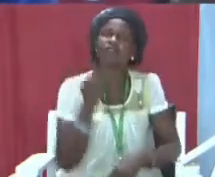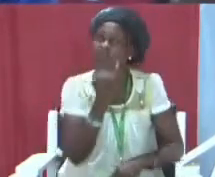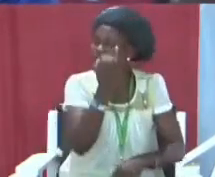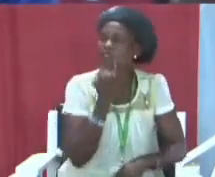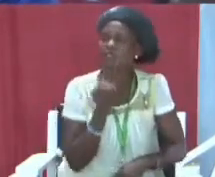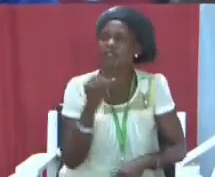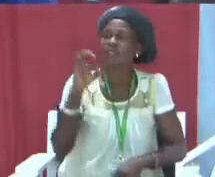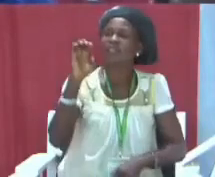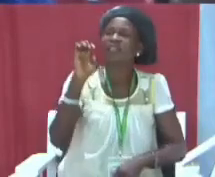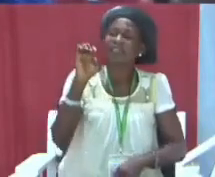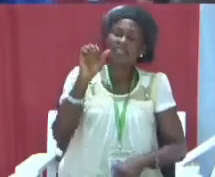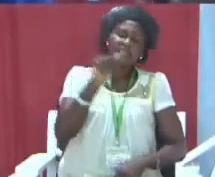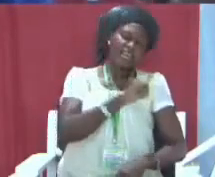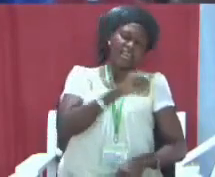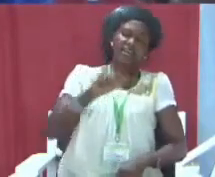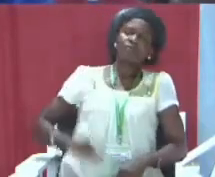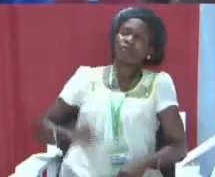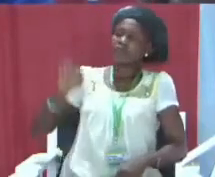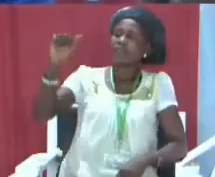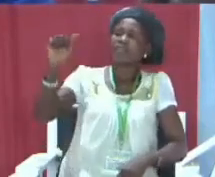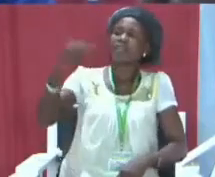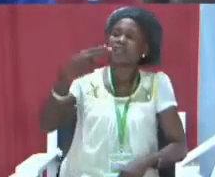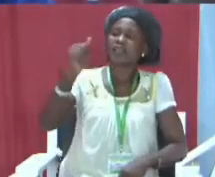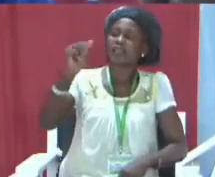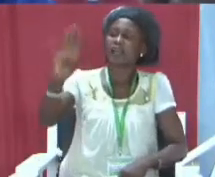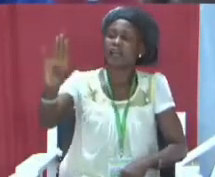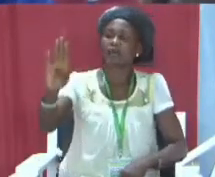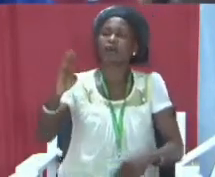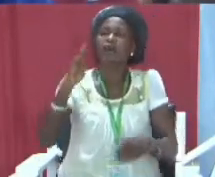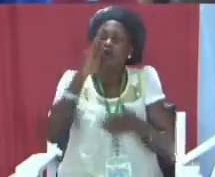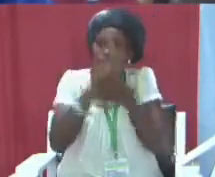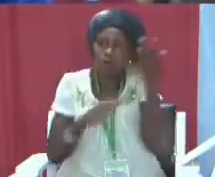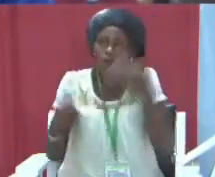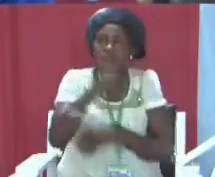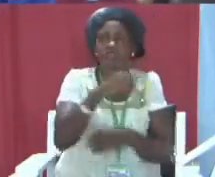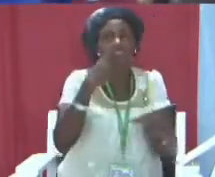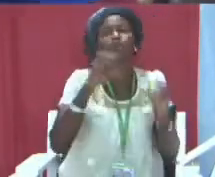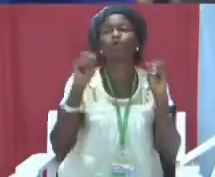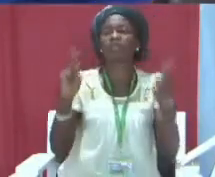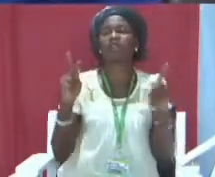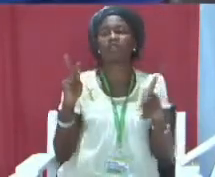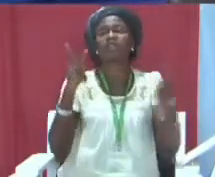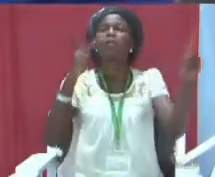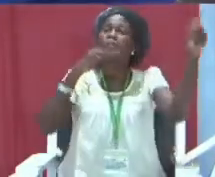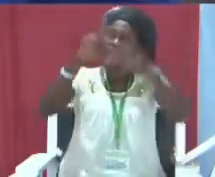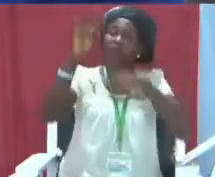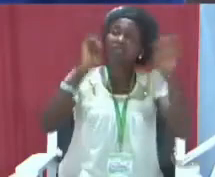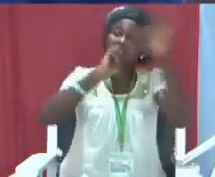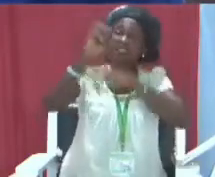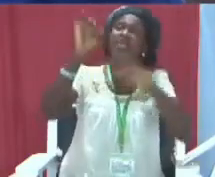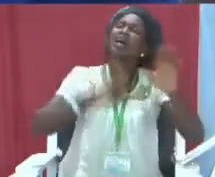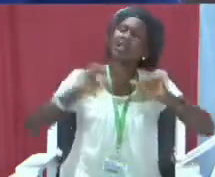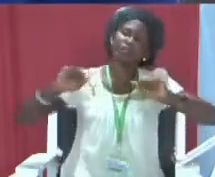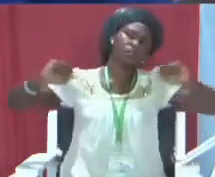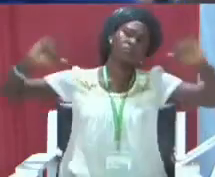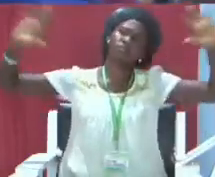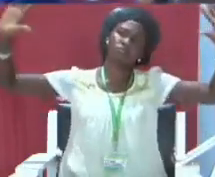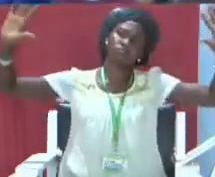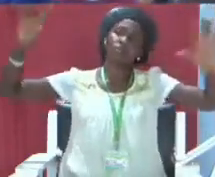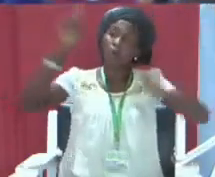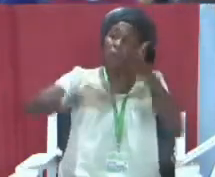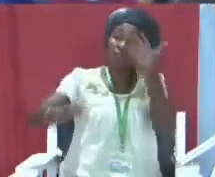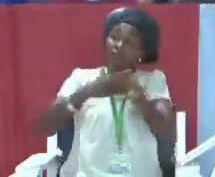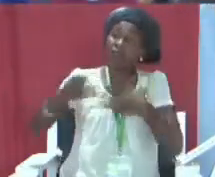Ahab humbled himself. He said, "Okay, Prophet Elijah, I surrender. Whatever you tell me, I will